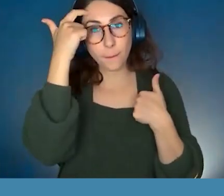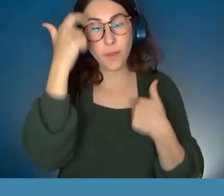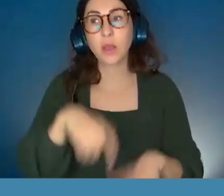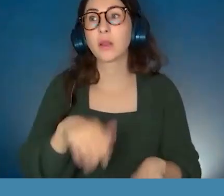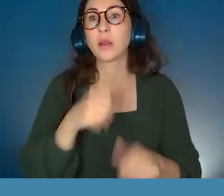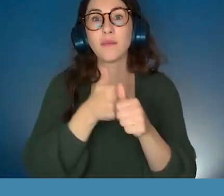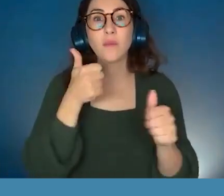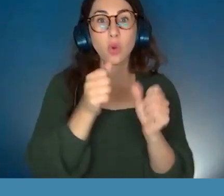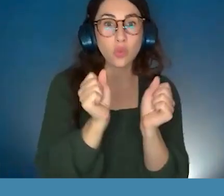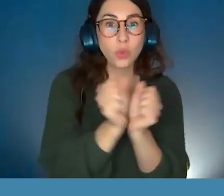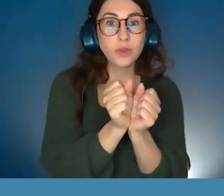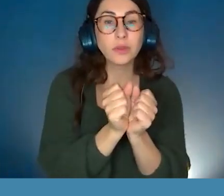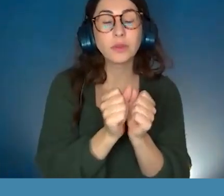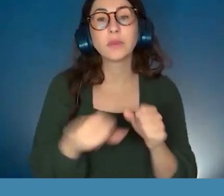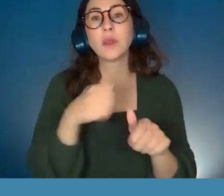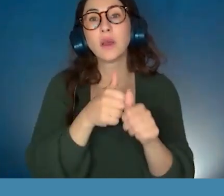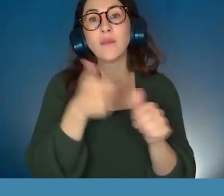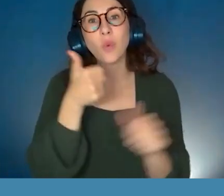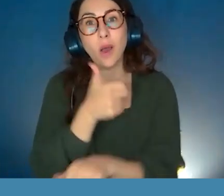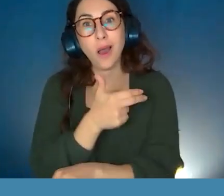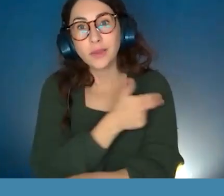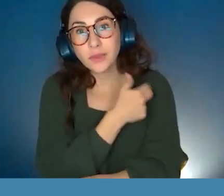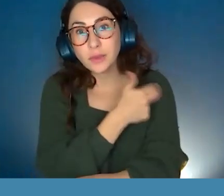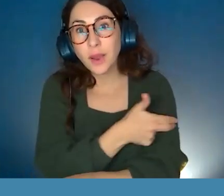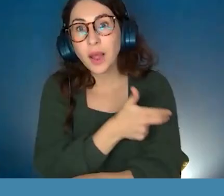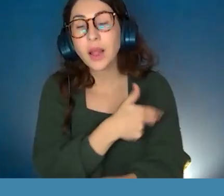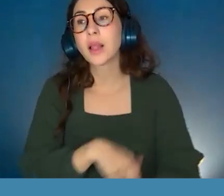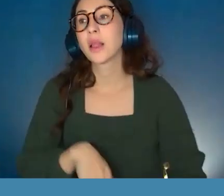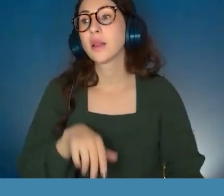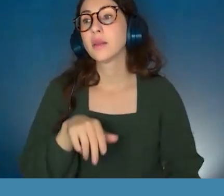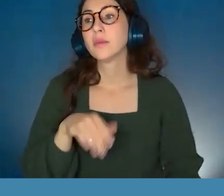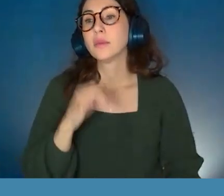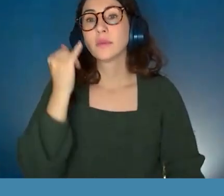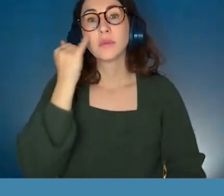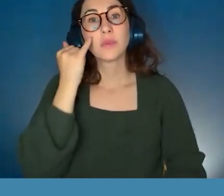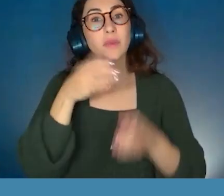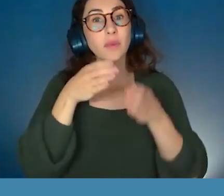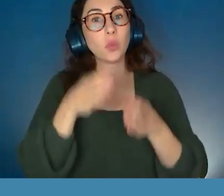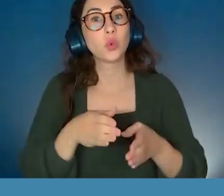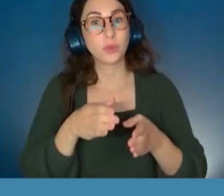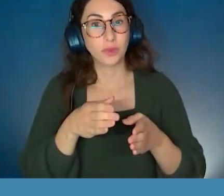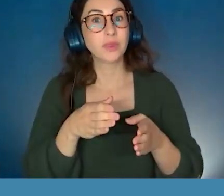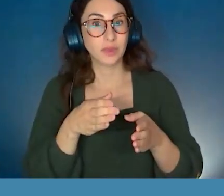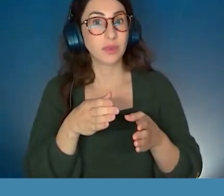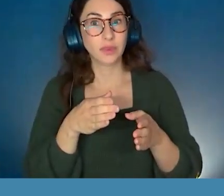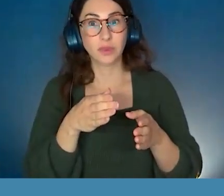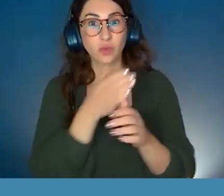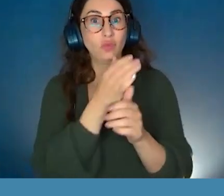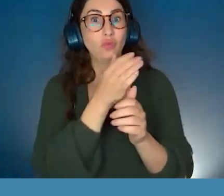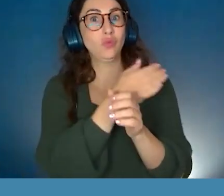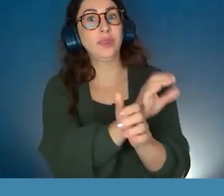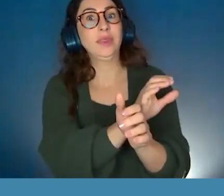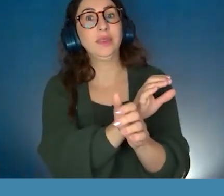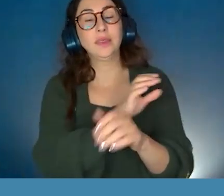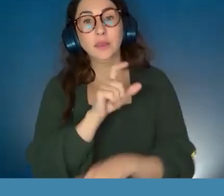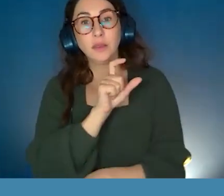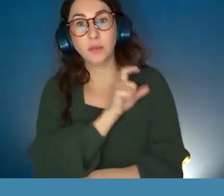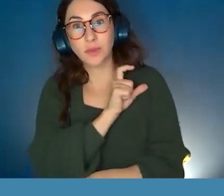as we know, a lot of times when an individual is in crisis care and the police arrive, the MTs